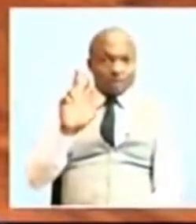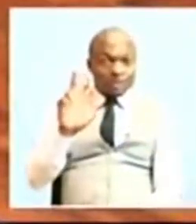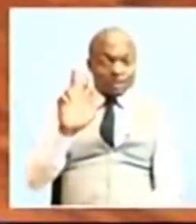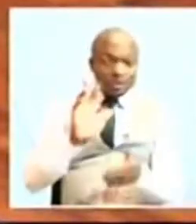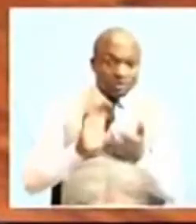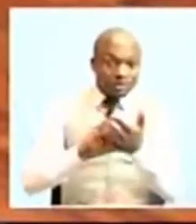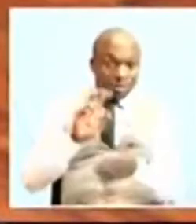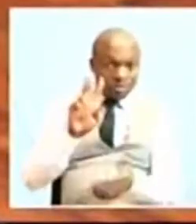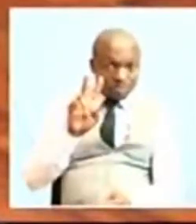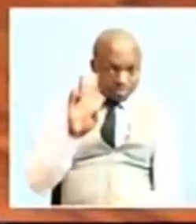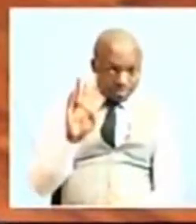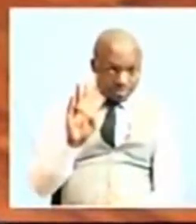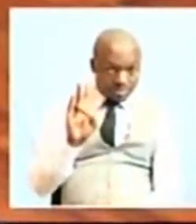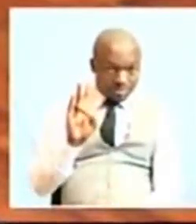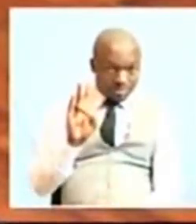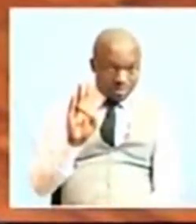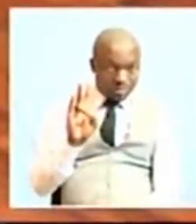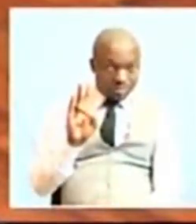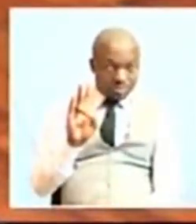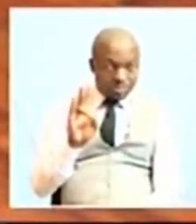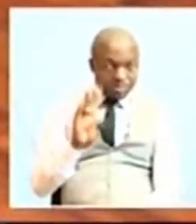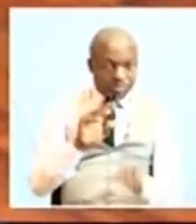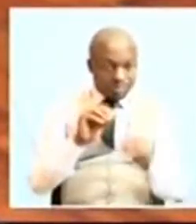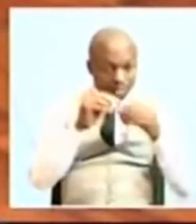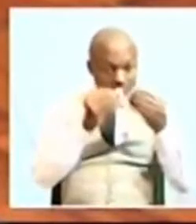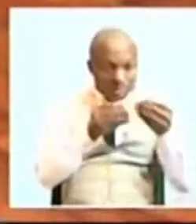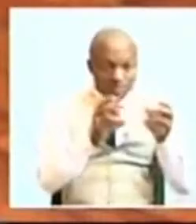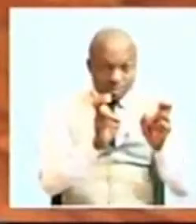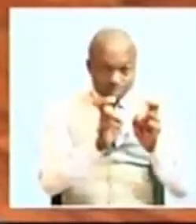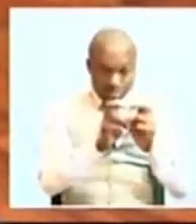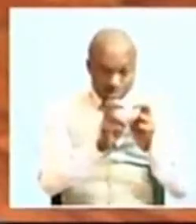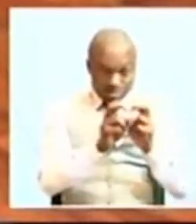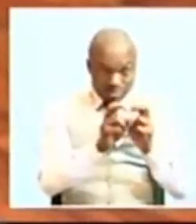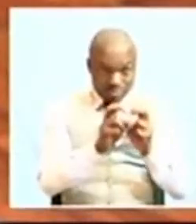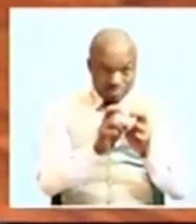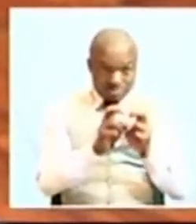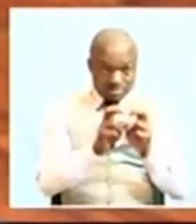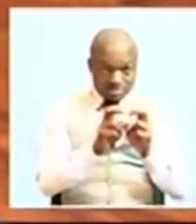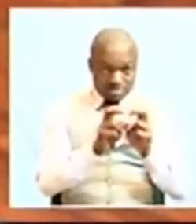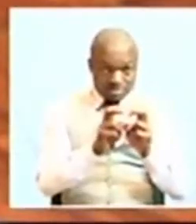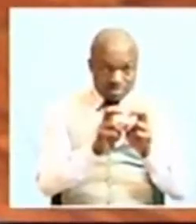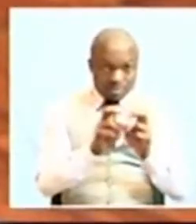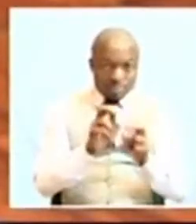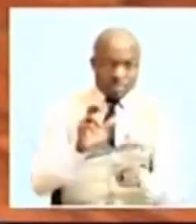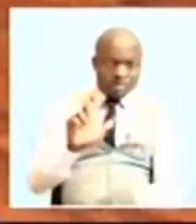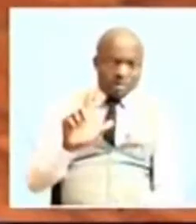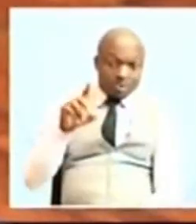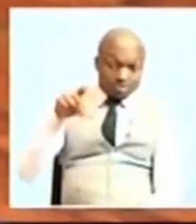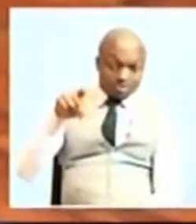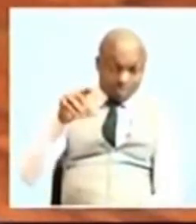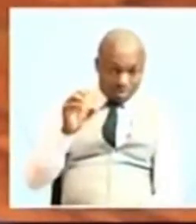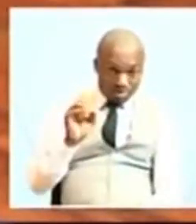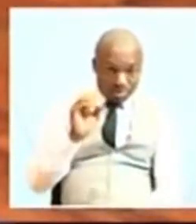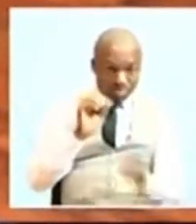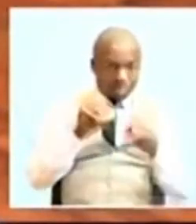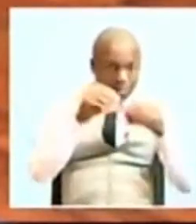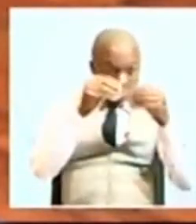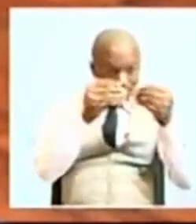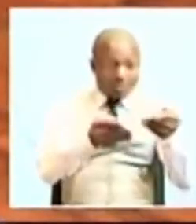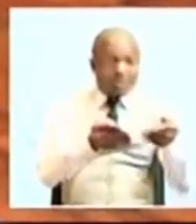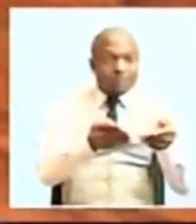193,027, right? So when you give the contract, or rather the LPO, it was given